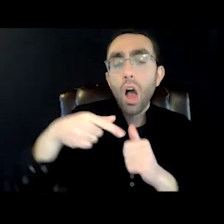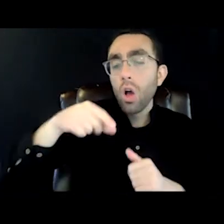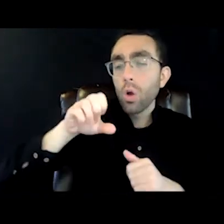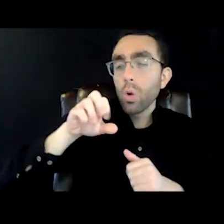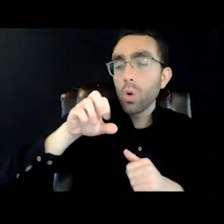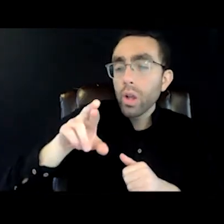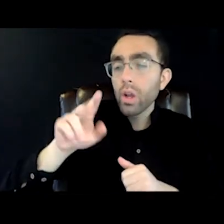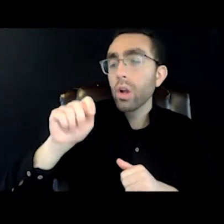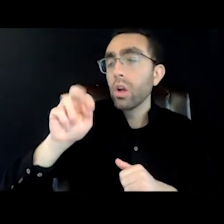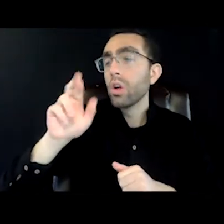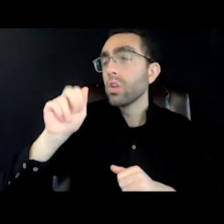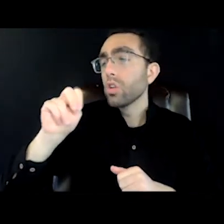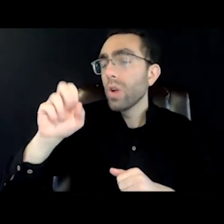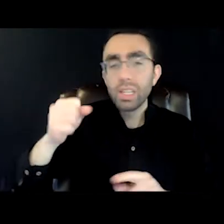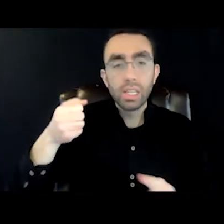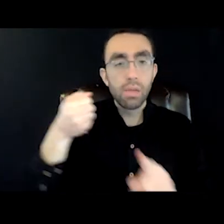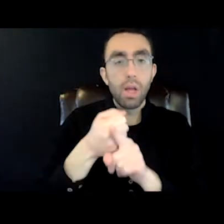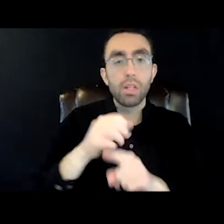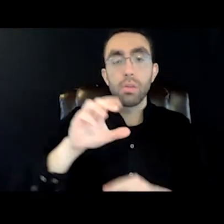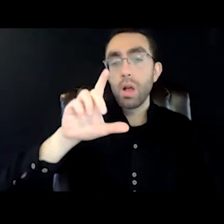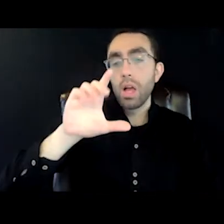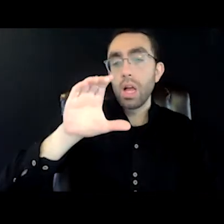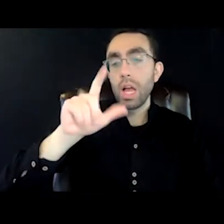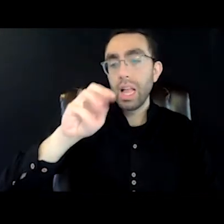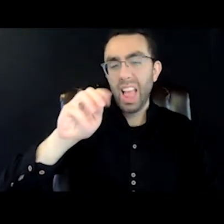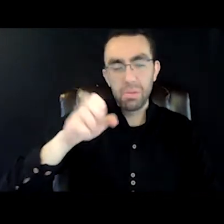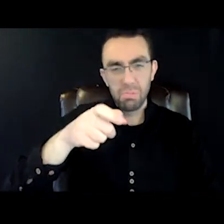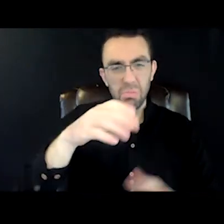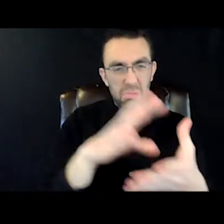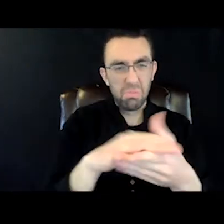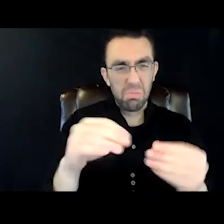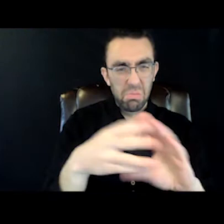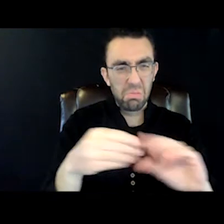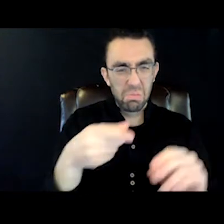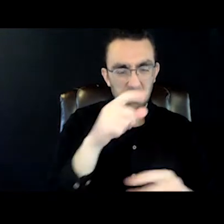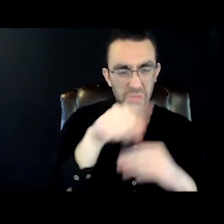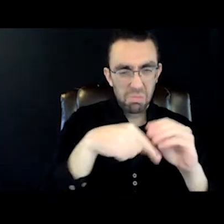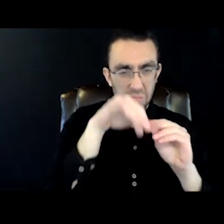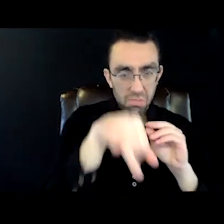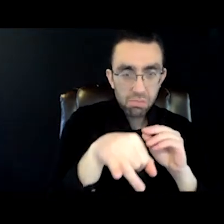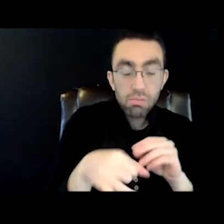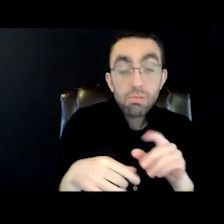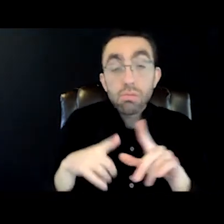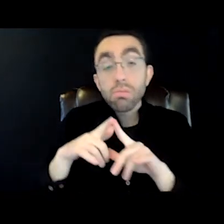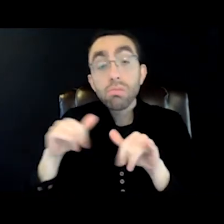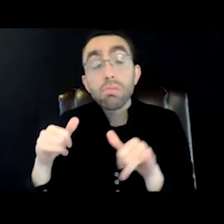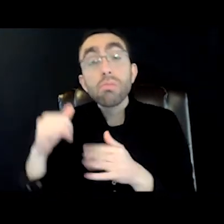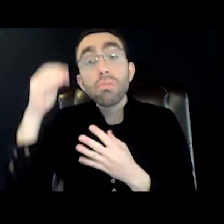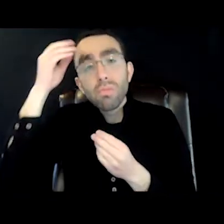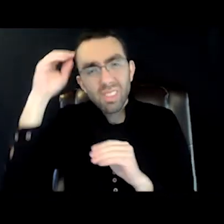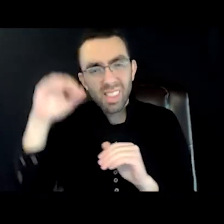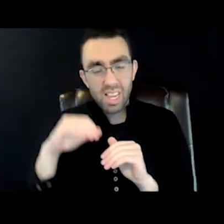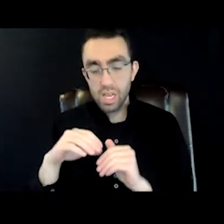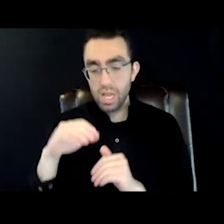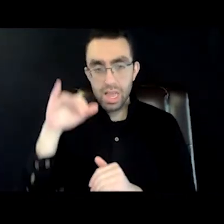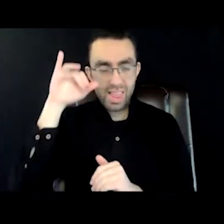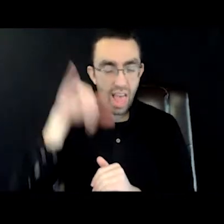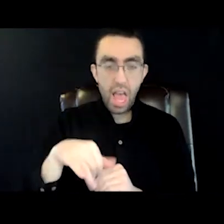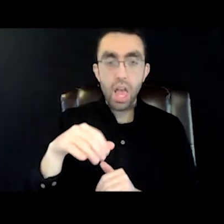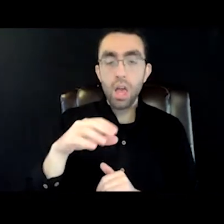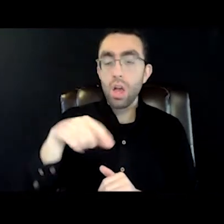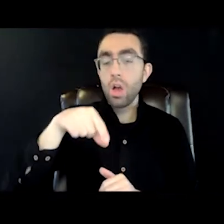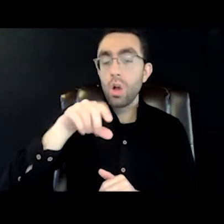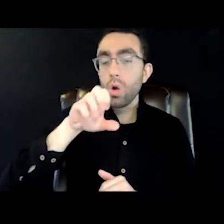particularly impacted by climate crisis, but not just that, also thinking about the deep wisdom that queer and trans communities